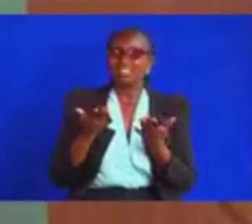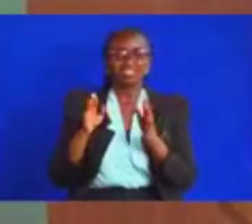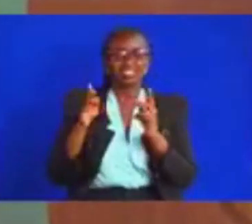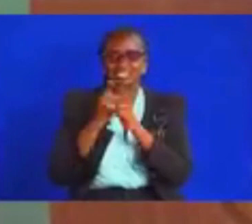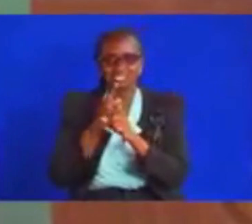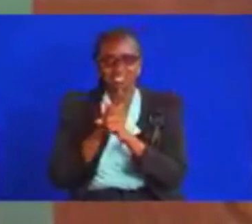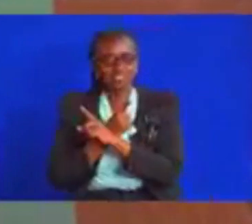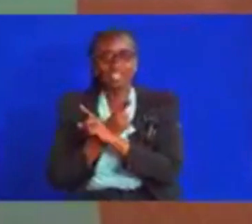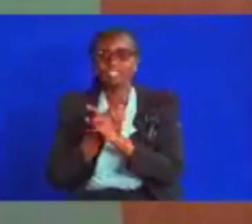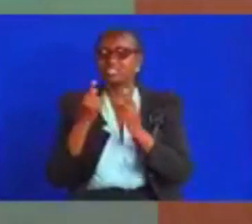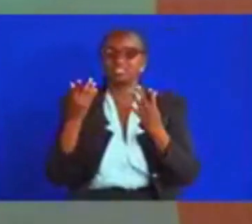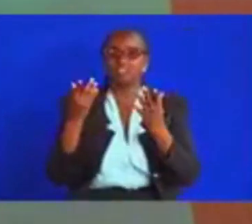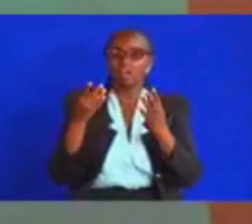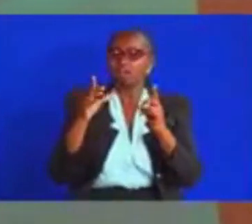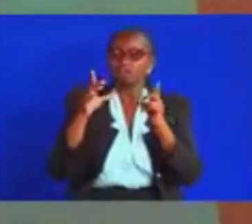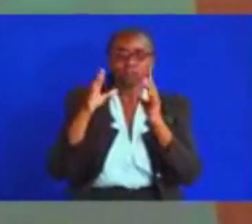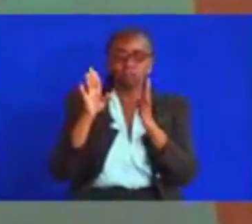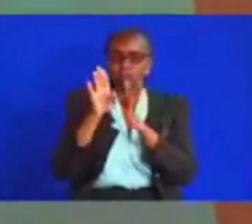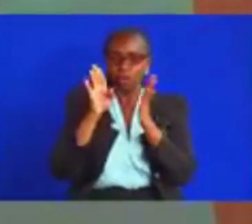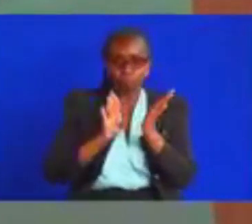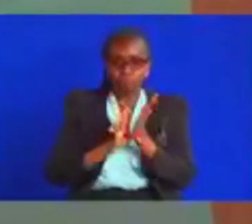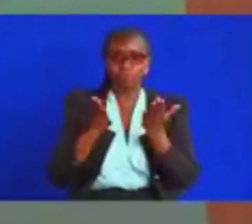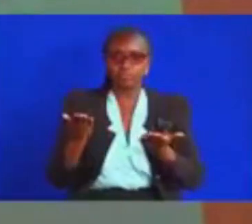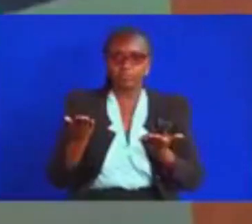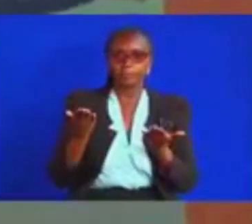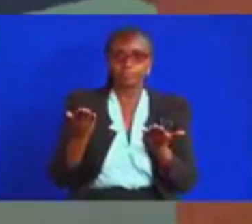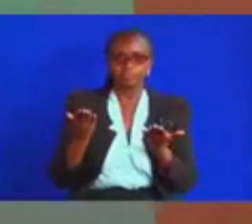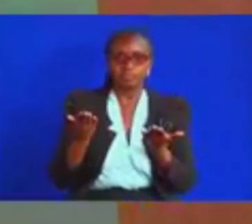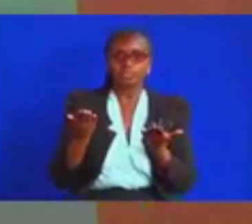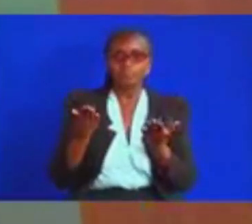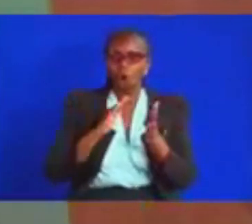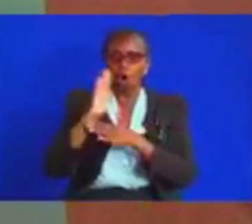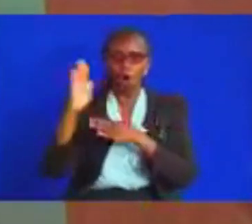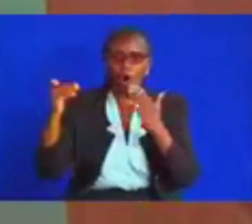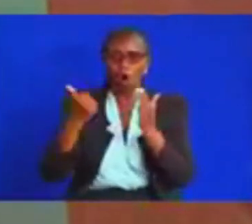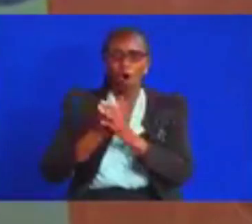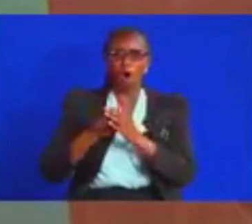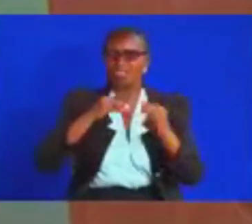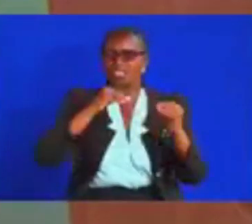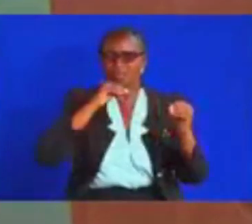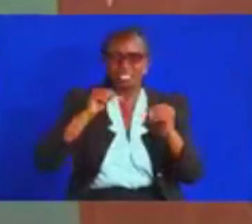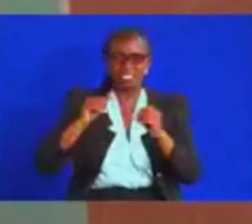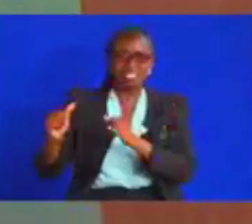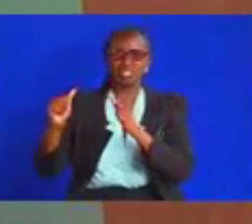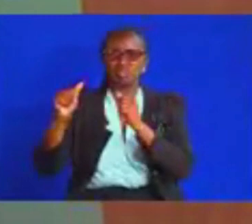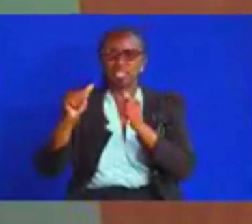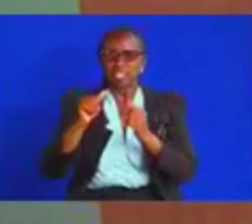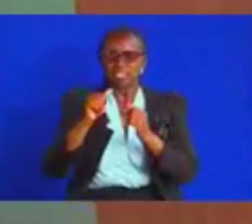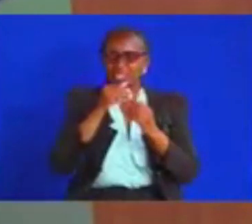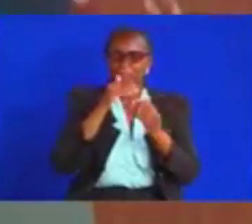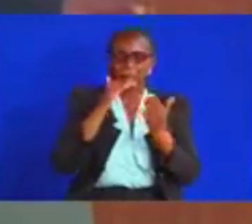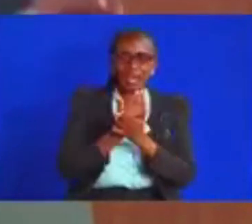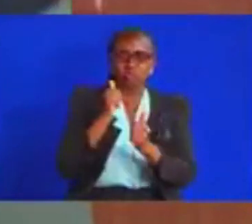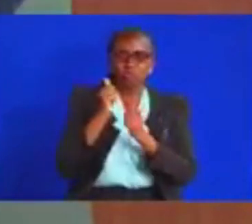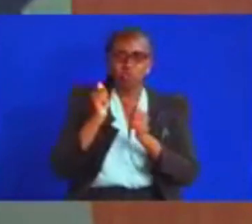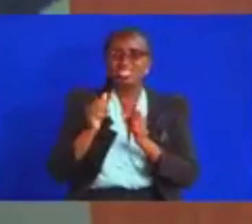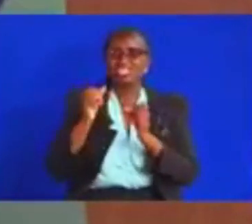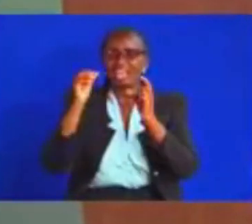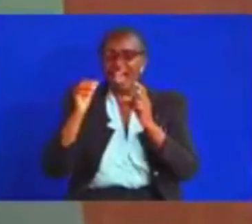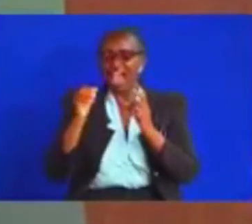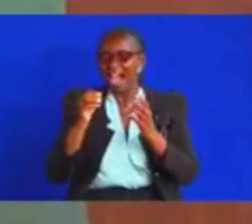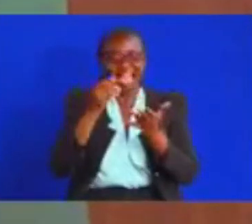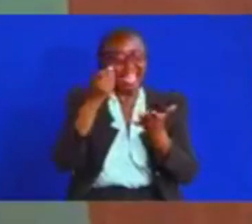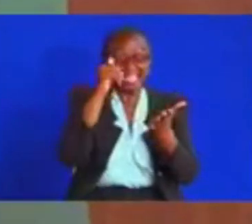of Jasher, the annals of the king, the Dead Sea Scrolls. And all of these materials are pieces. They capture